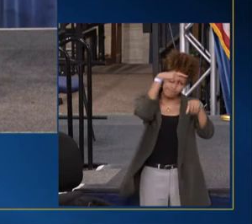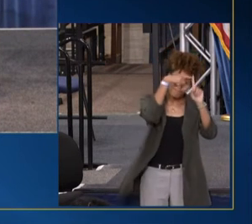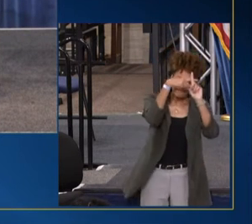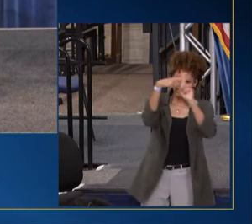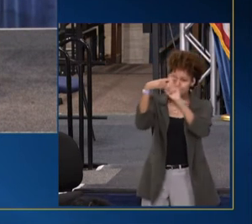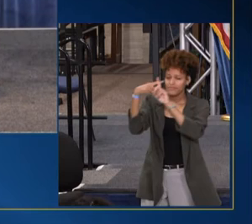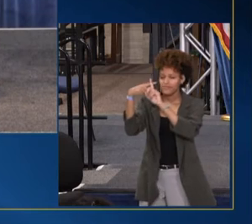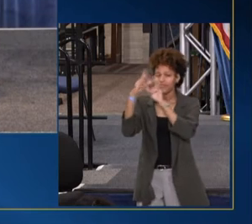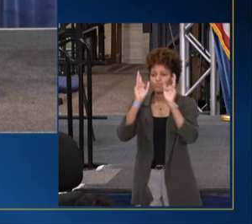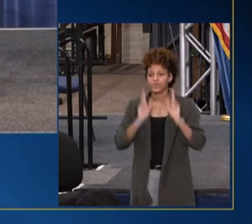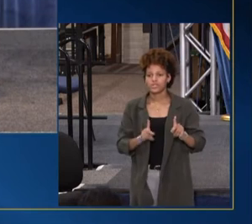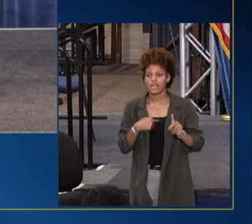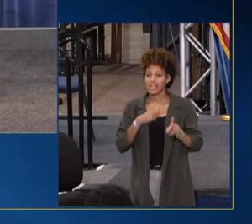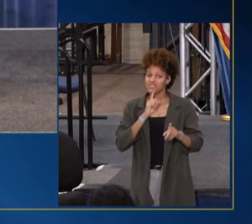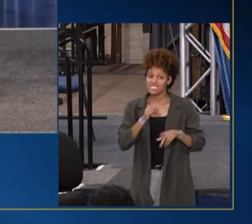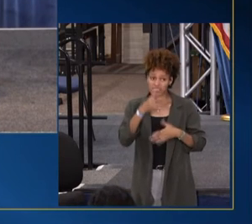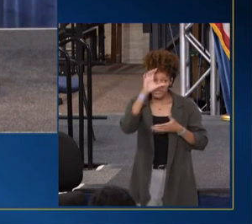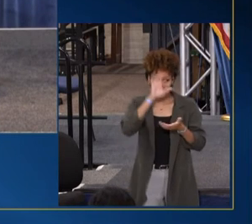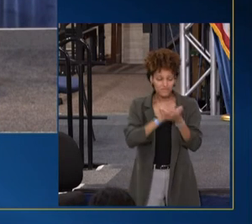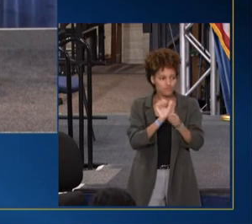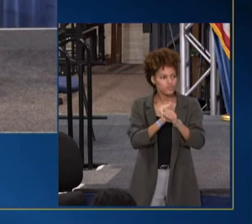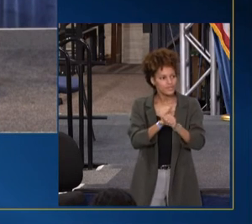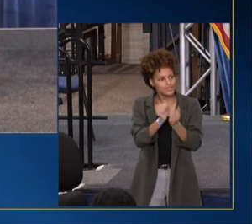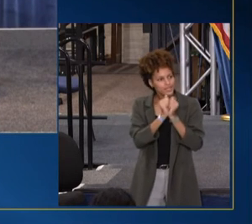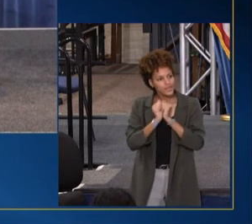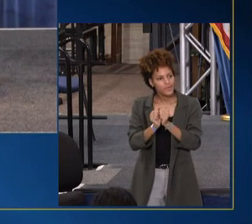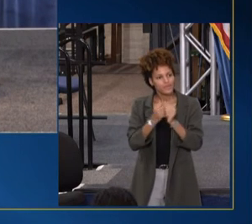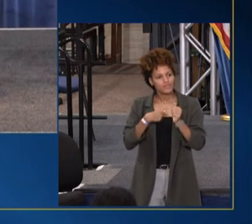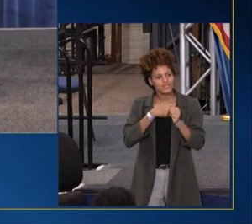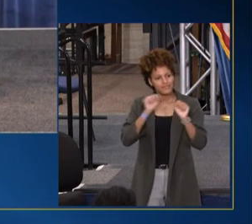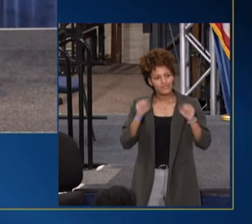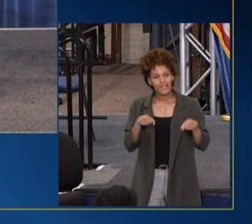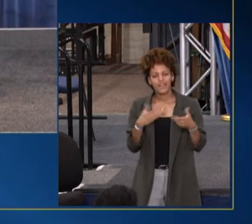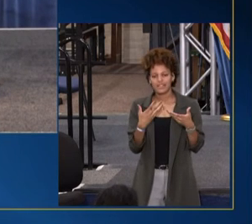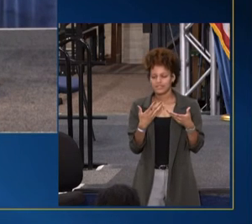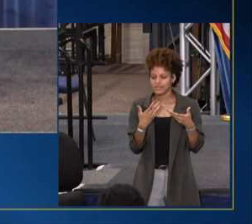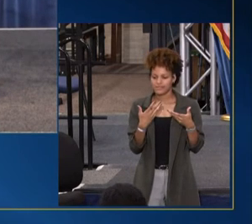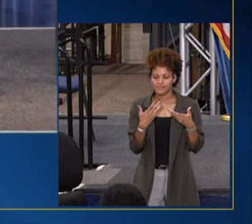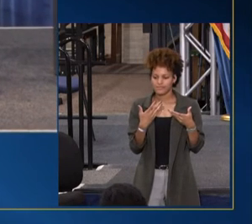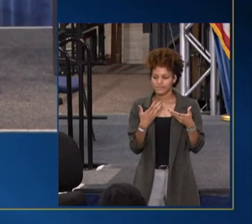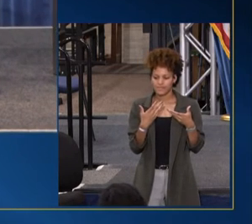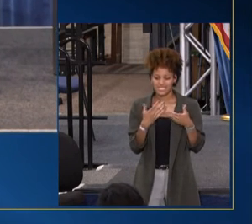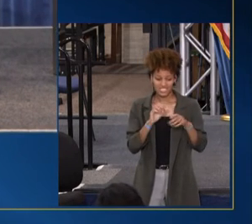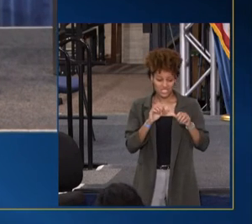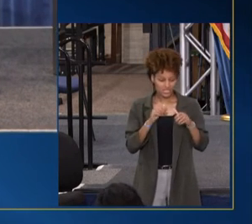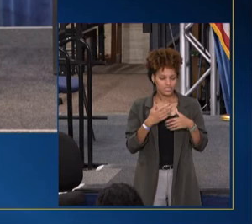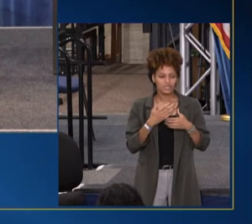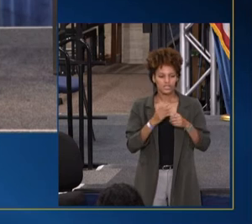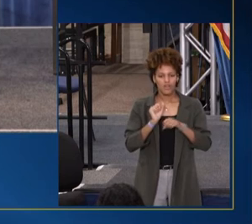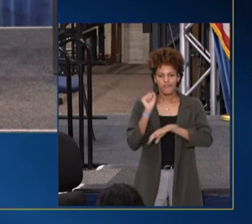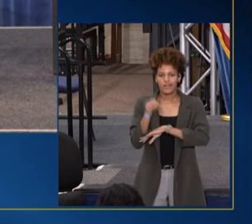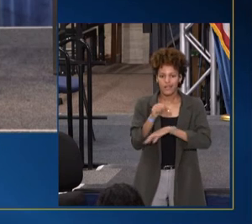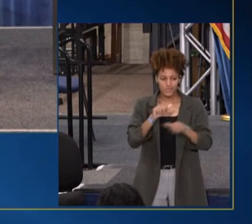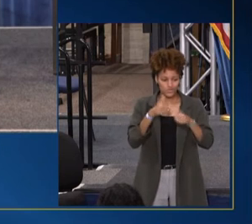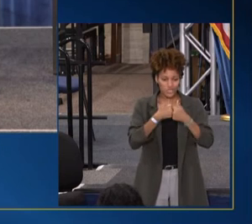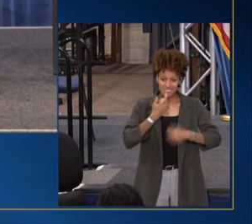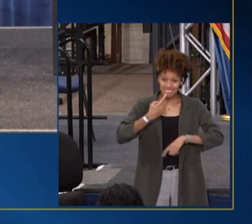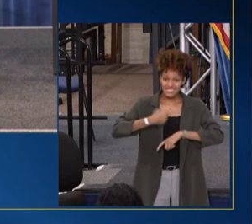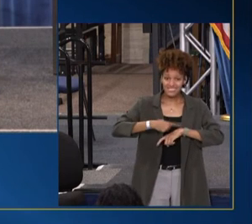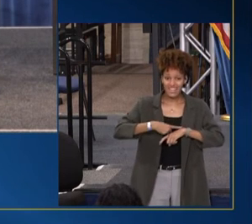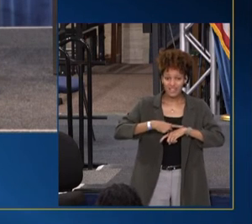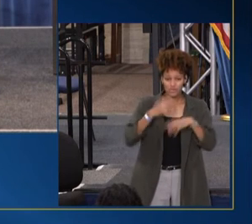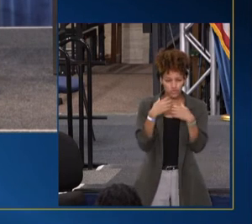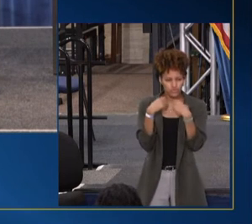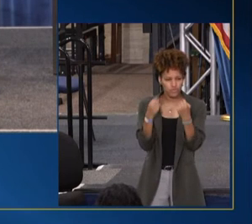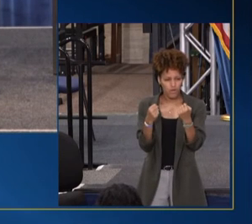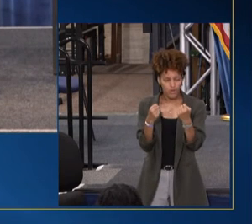I truly believe that working together, we can come out of these very challenging times stronger than ever. We have a